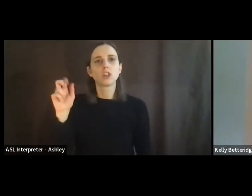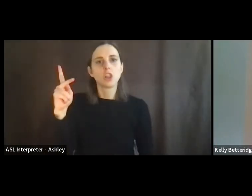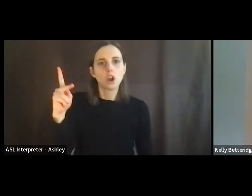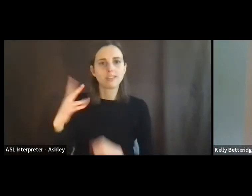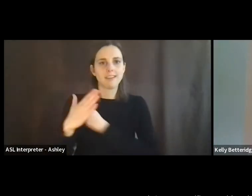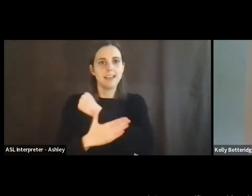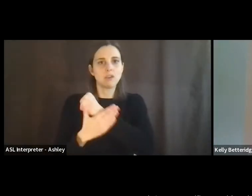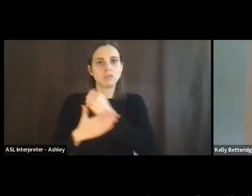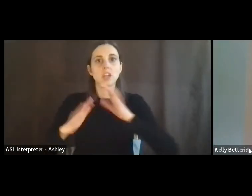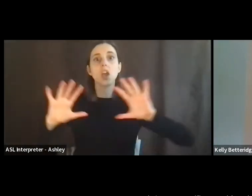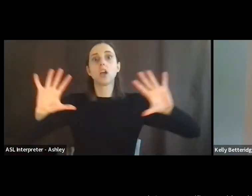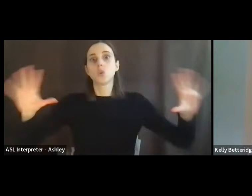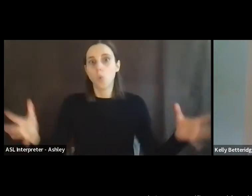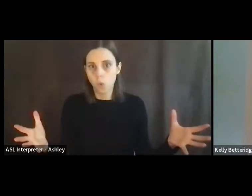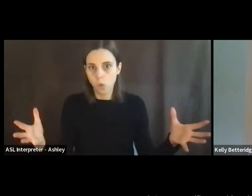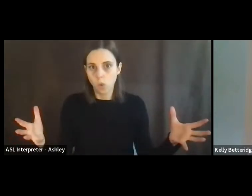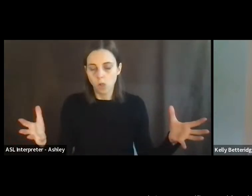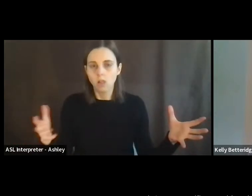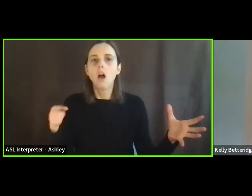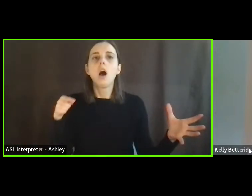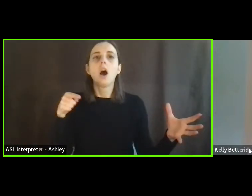as a whole. Okay, so